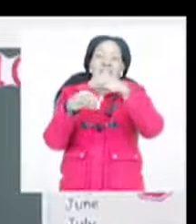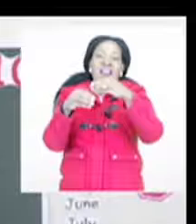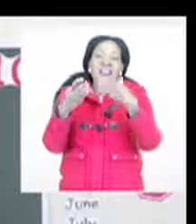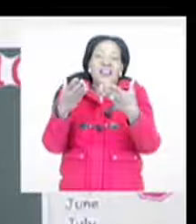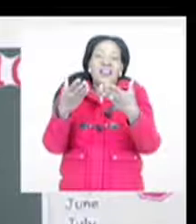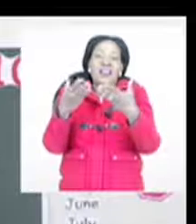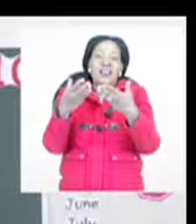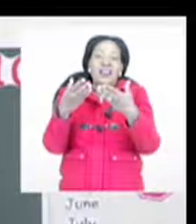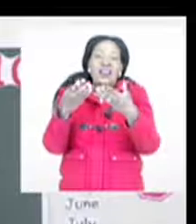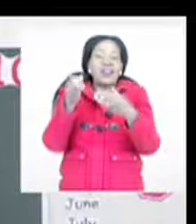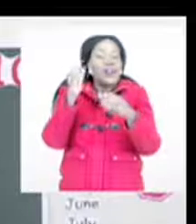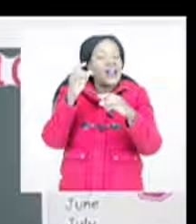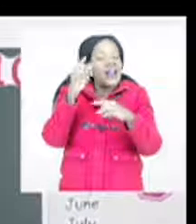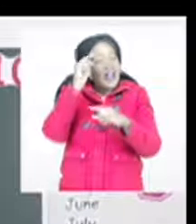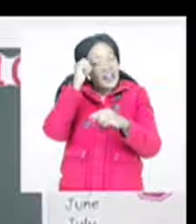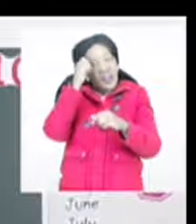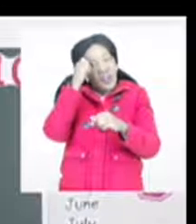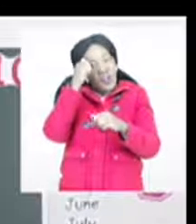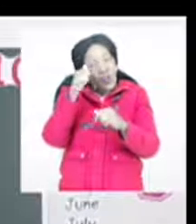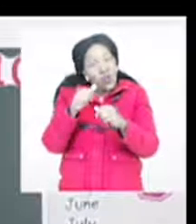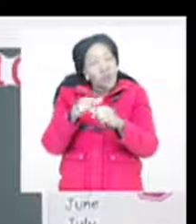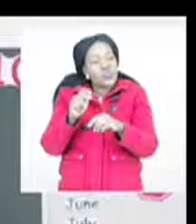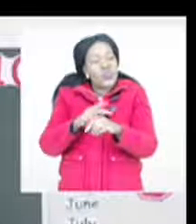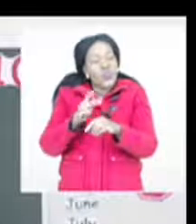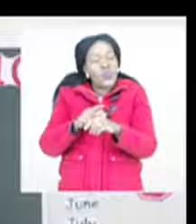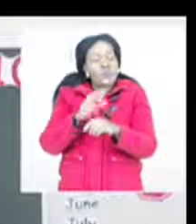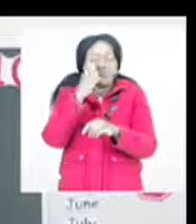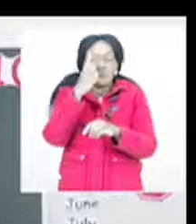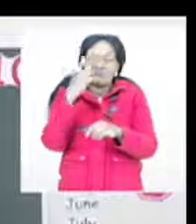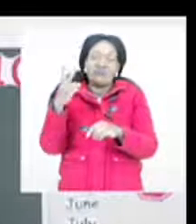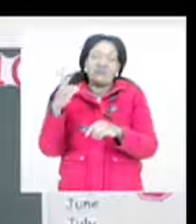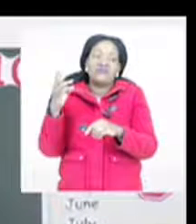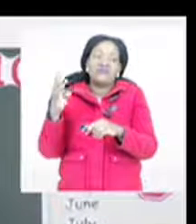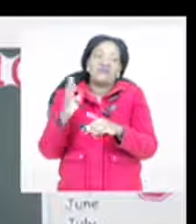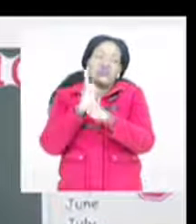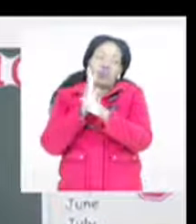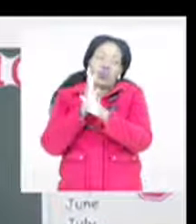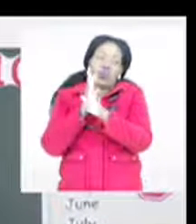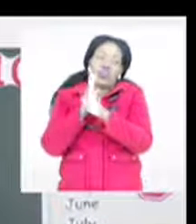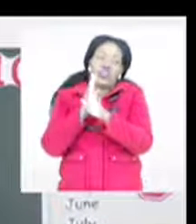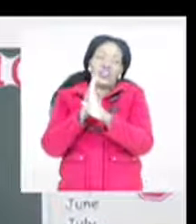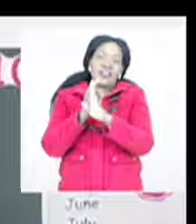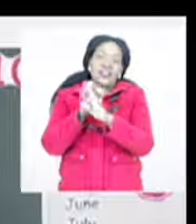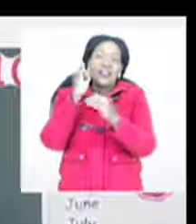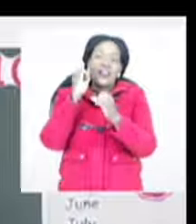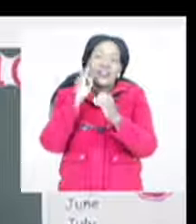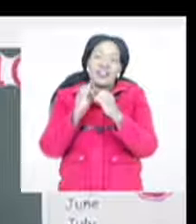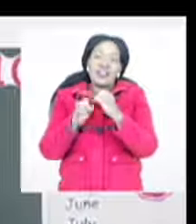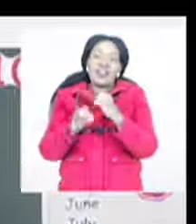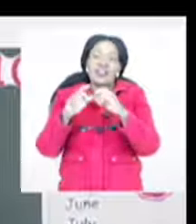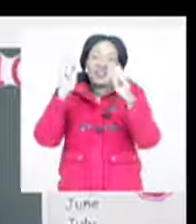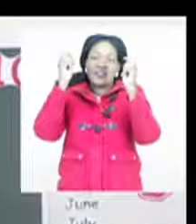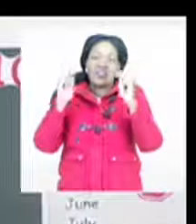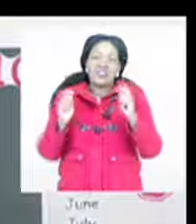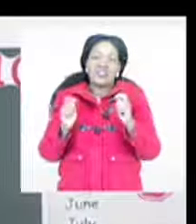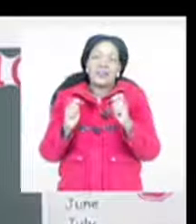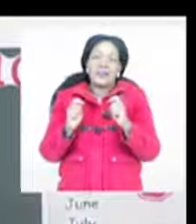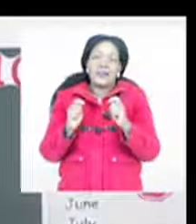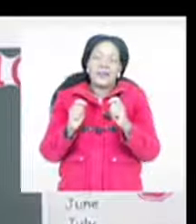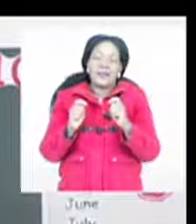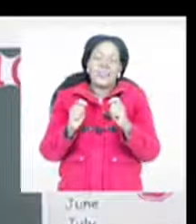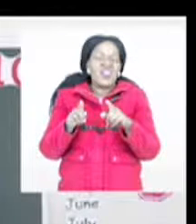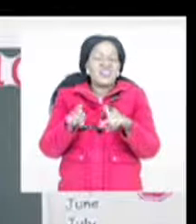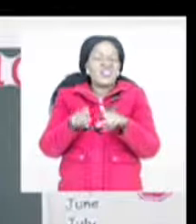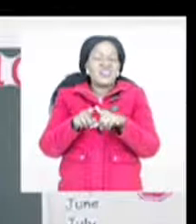sure you do your counting very well. Well, let's look at one last shape that I have for you. Almost like a